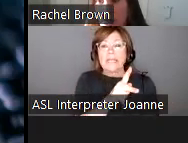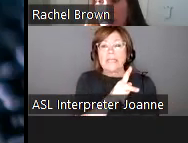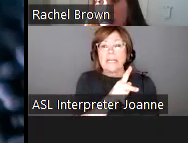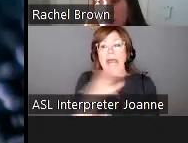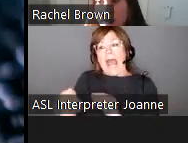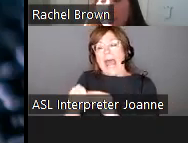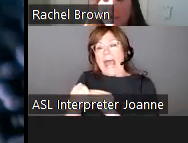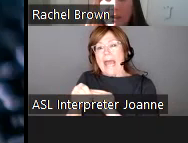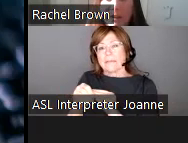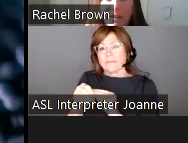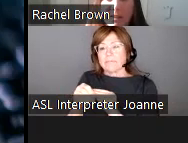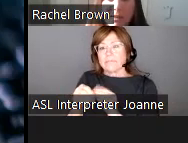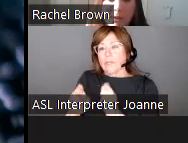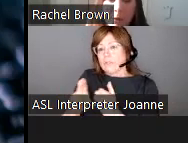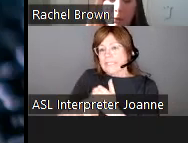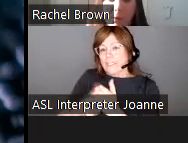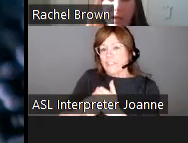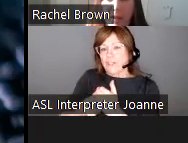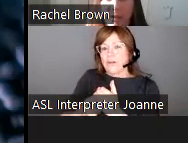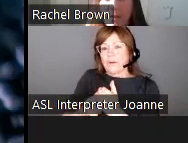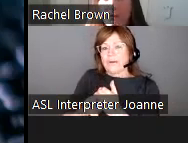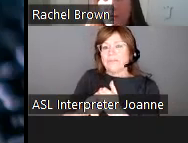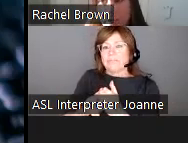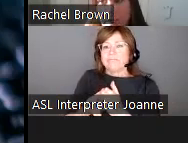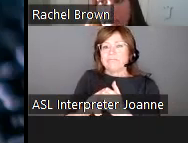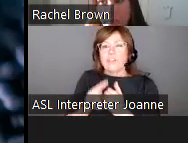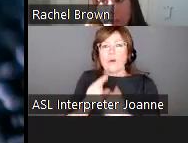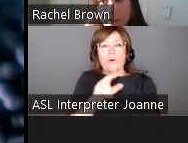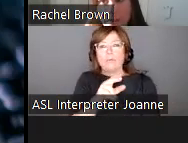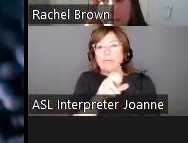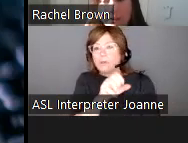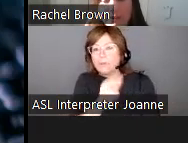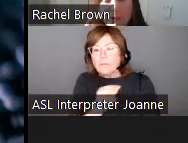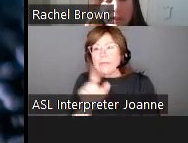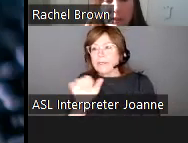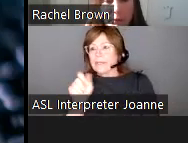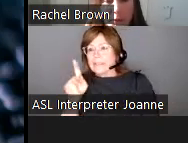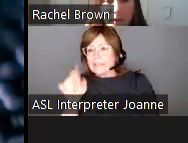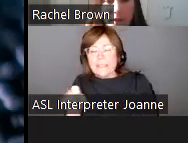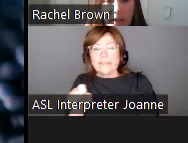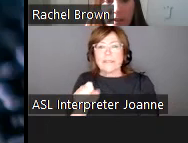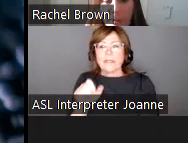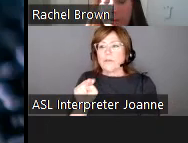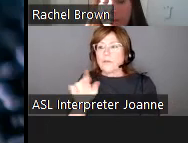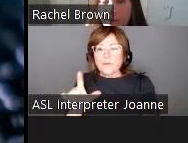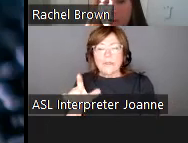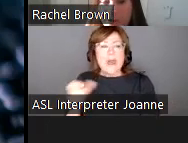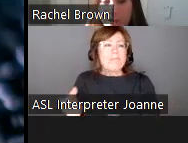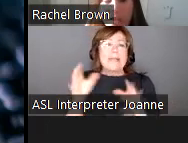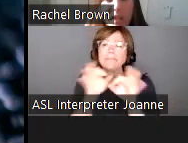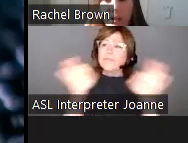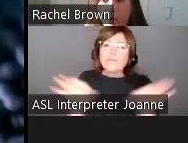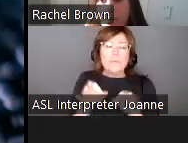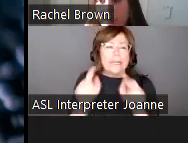and newsletters. There is so many free templates for email